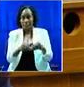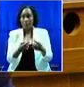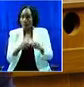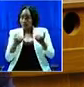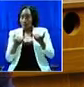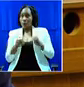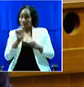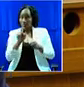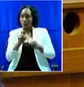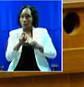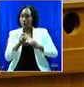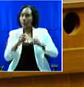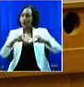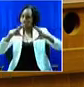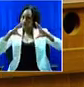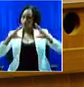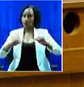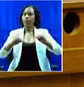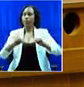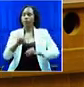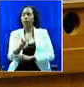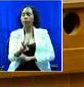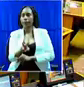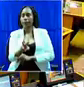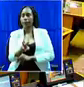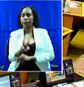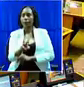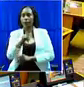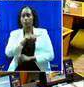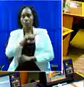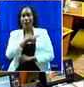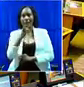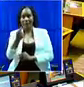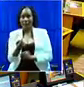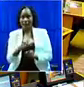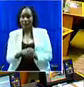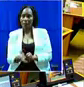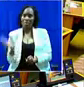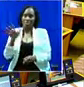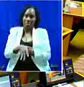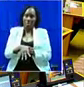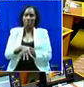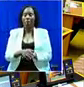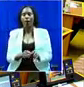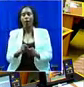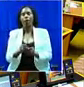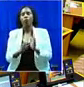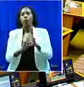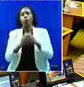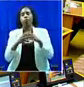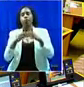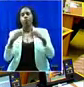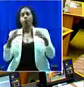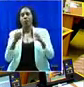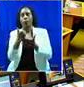end, because it is impeding economic growth. Now, to combat these